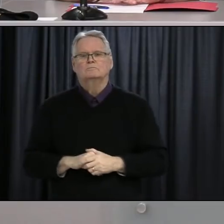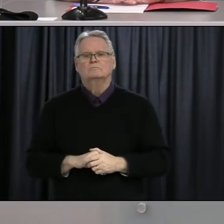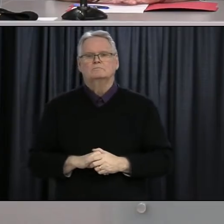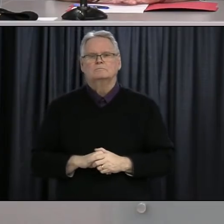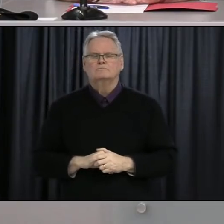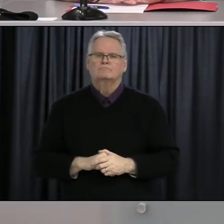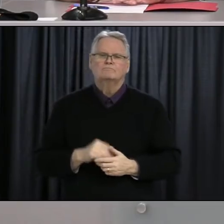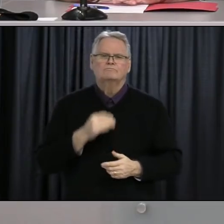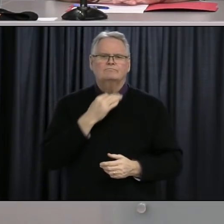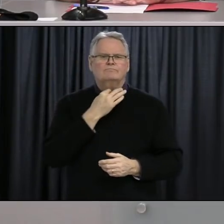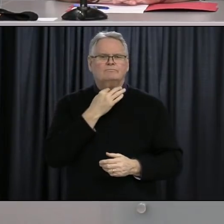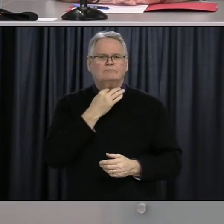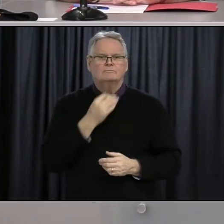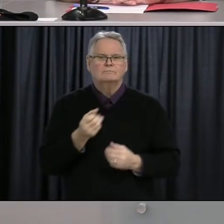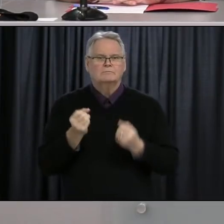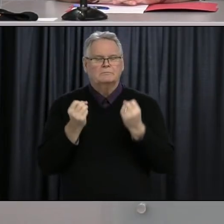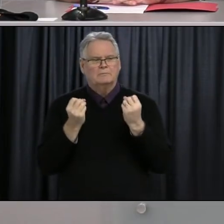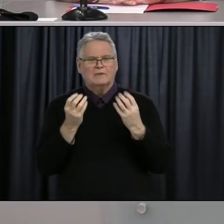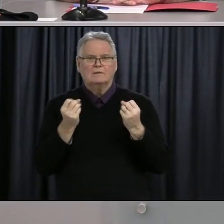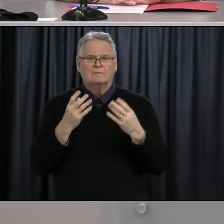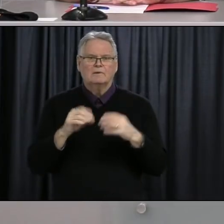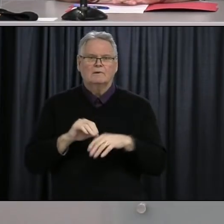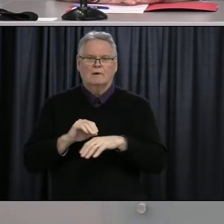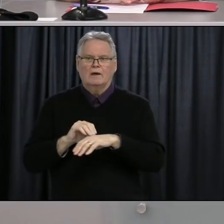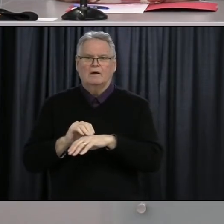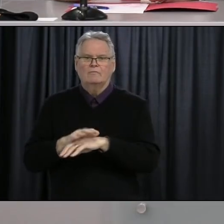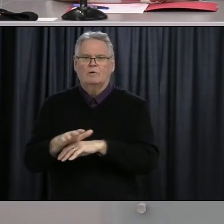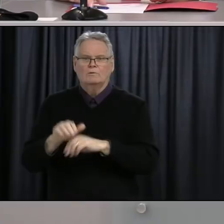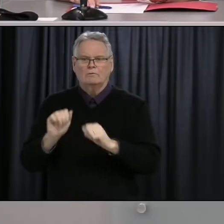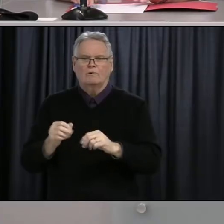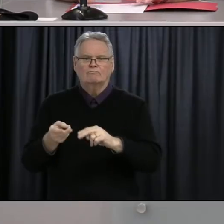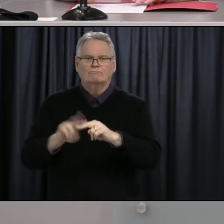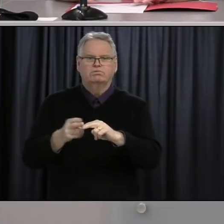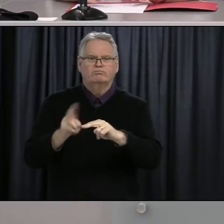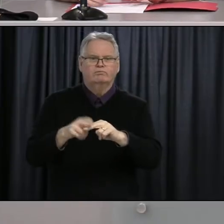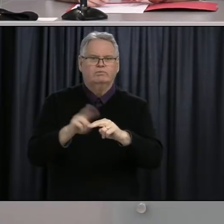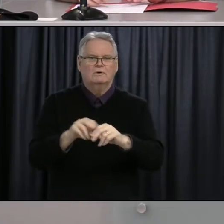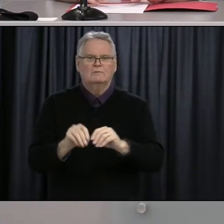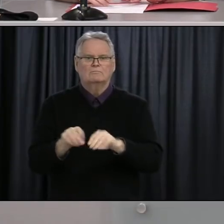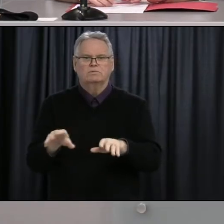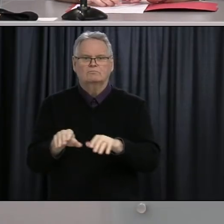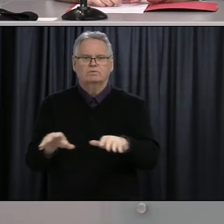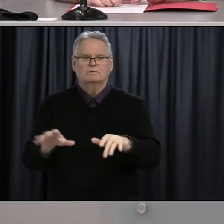that not everybody's being truthful through the contact tracing process?